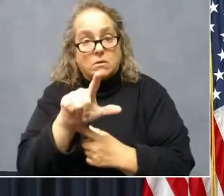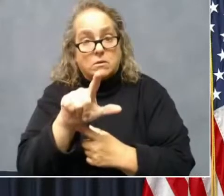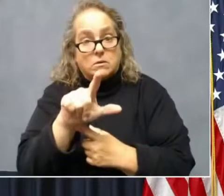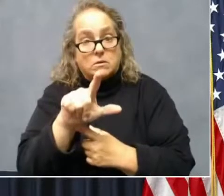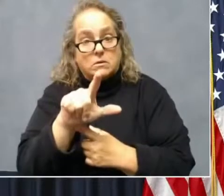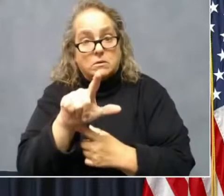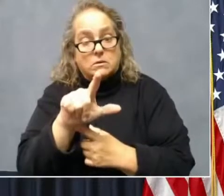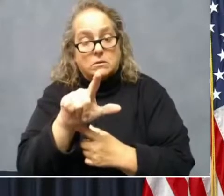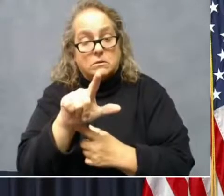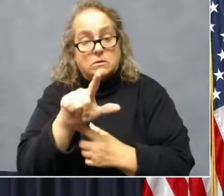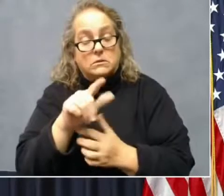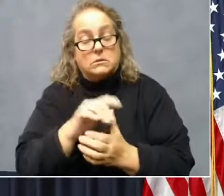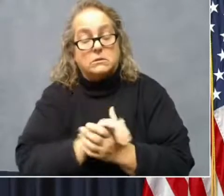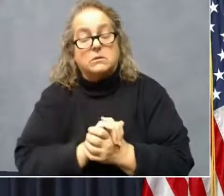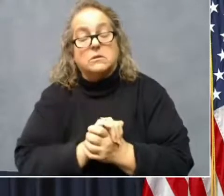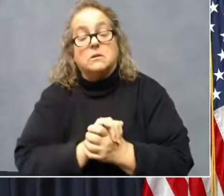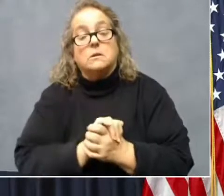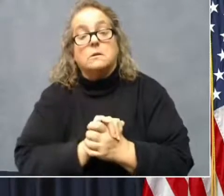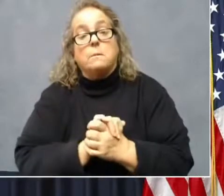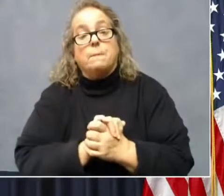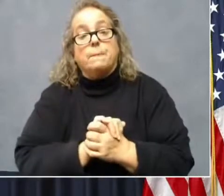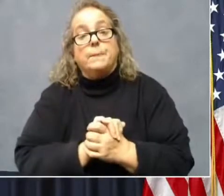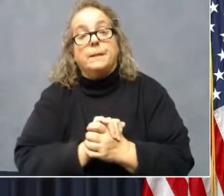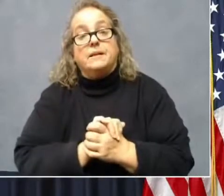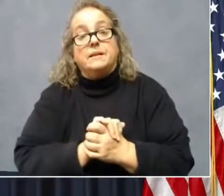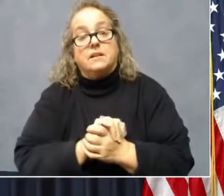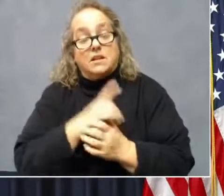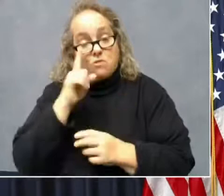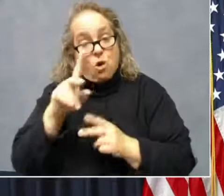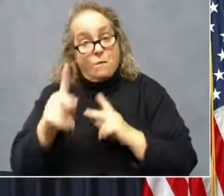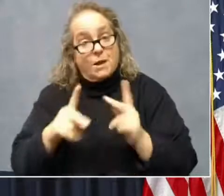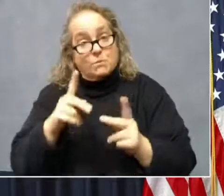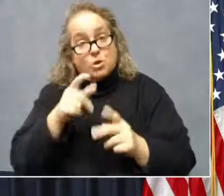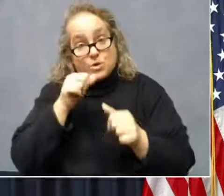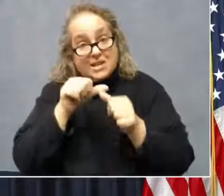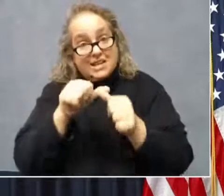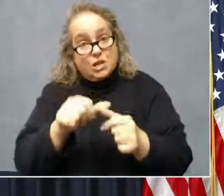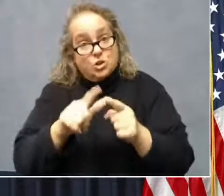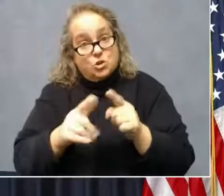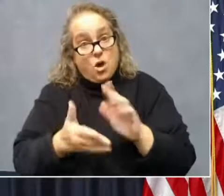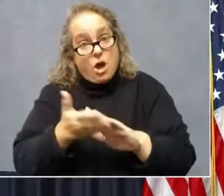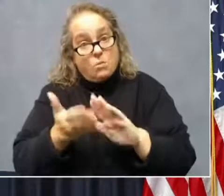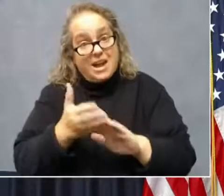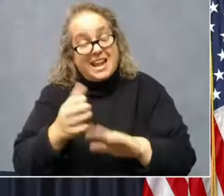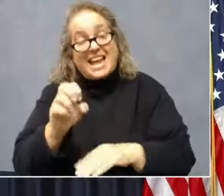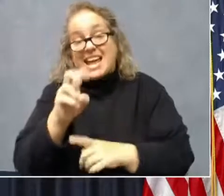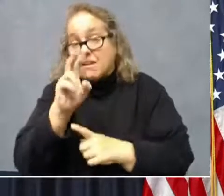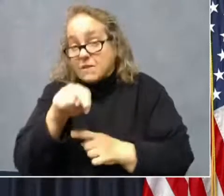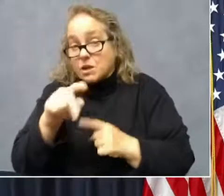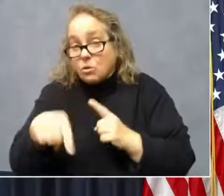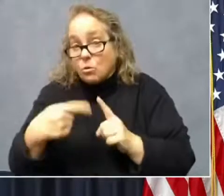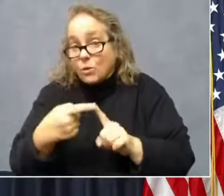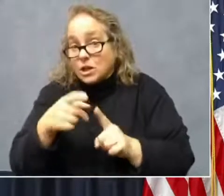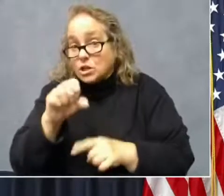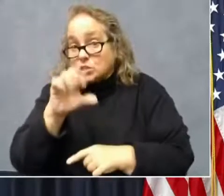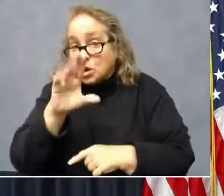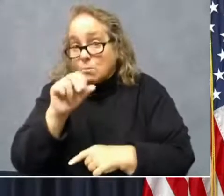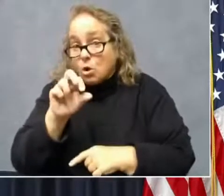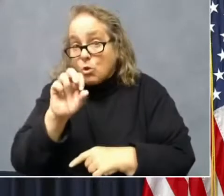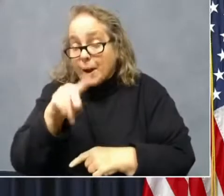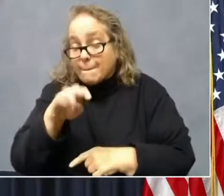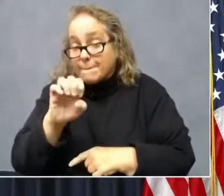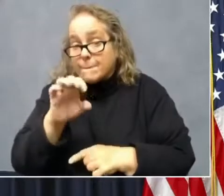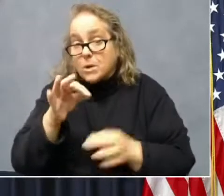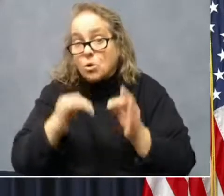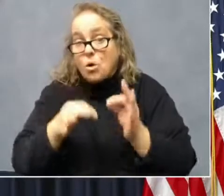As far as those that are continuing to operate, even when a Supreme Court has said that the orders we've put out are valid and